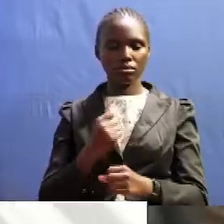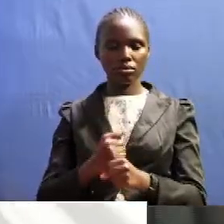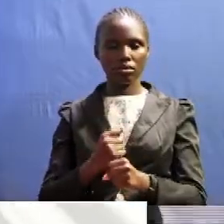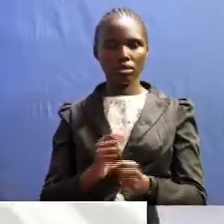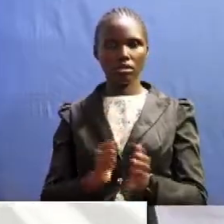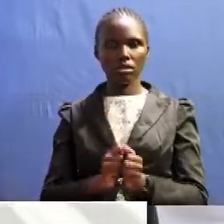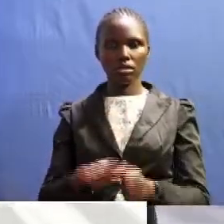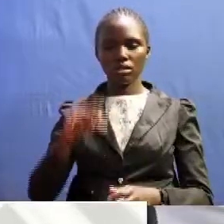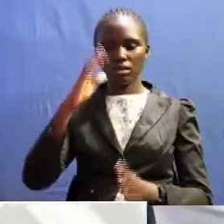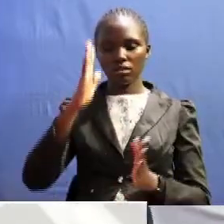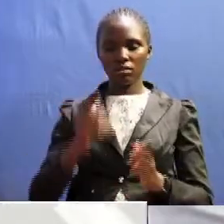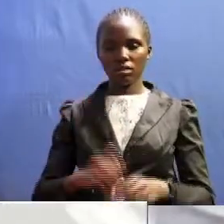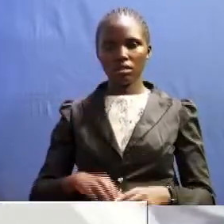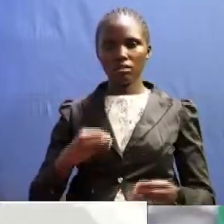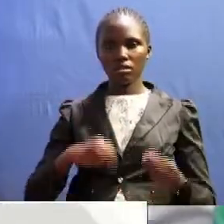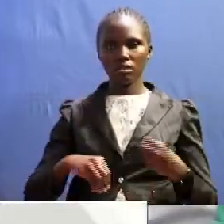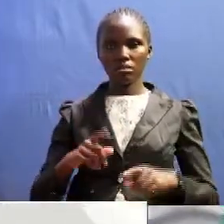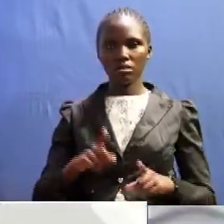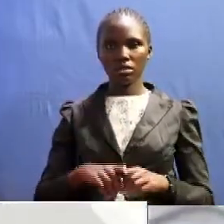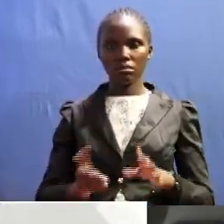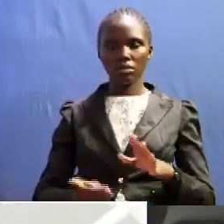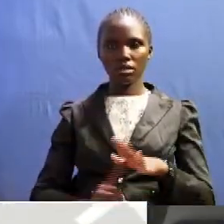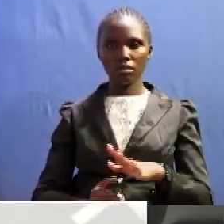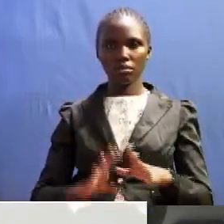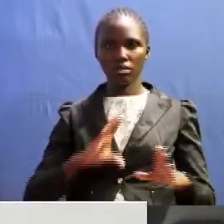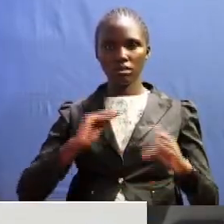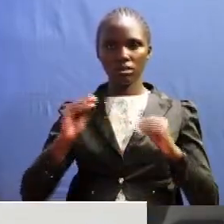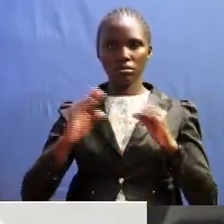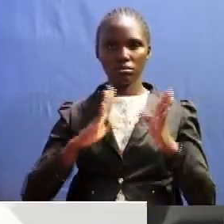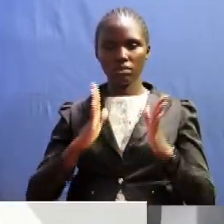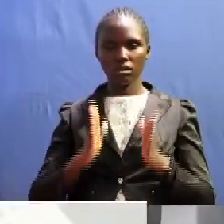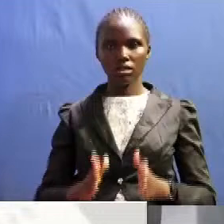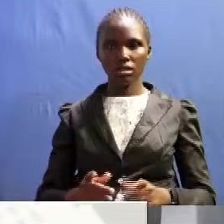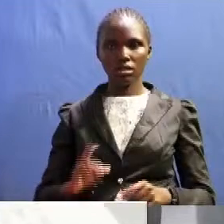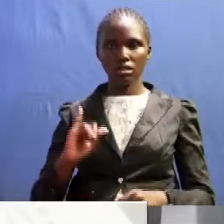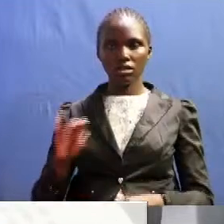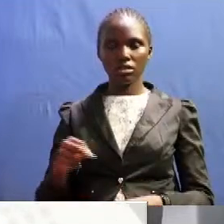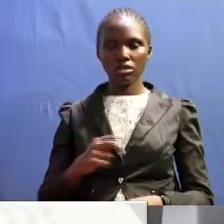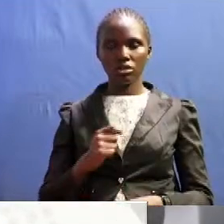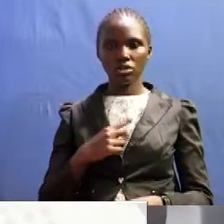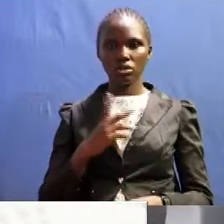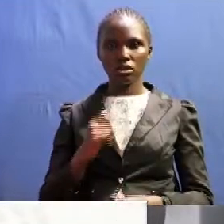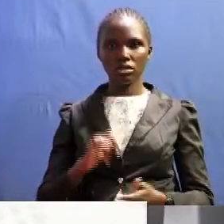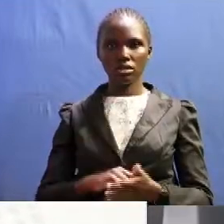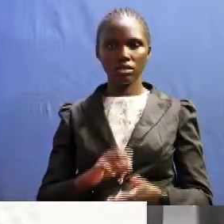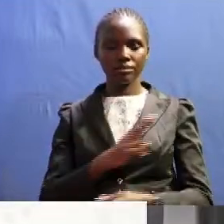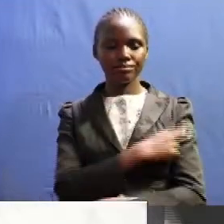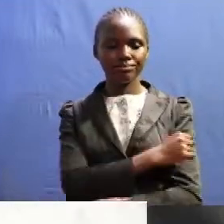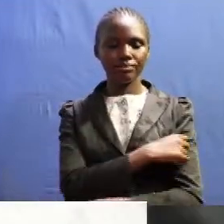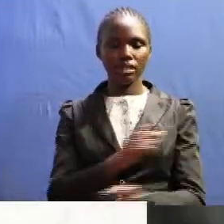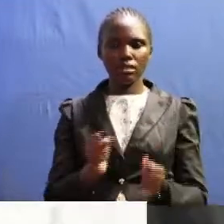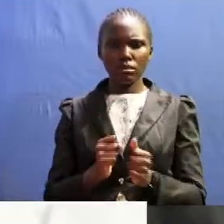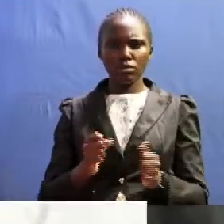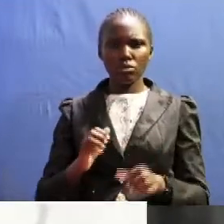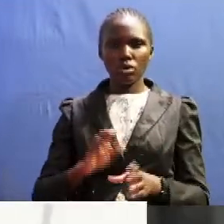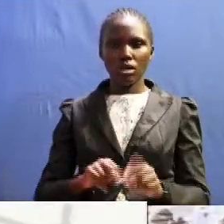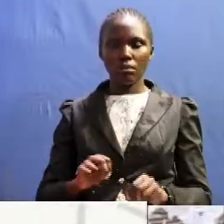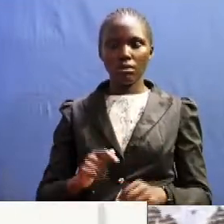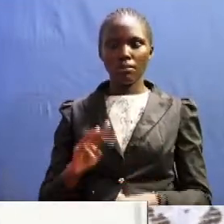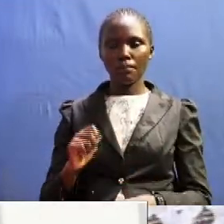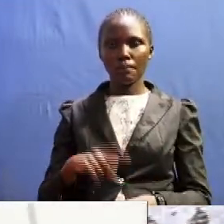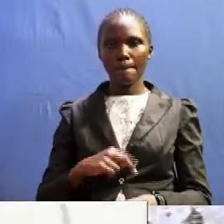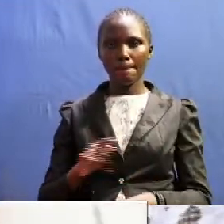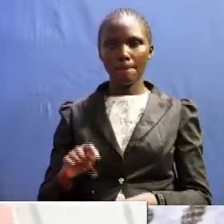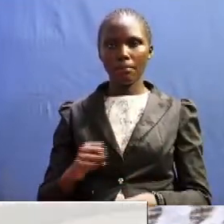Wamatangi against corruption. Deputy Speaker and Hospital Ward MCA John Ndishu and Limuru Central MCA Nduta